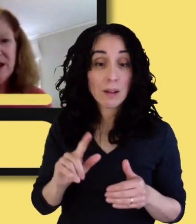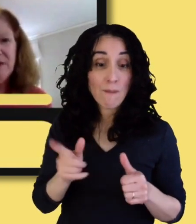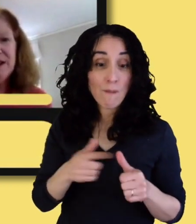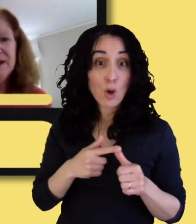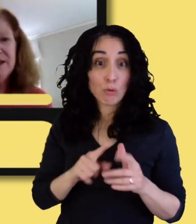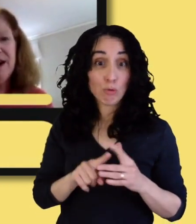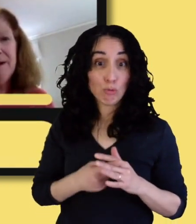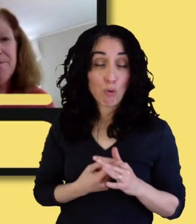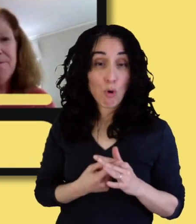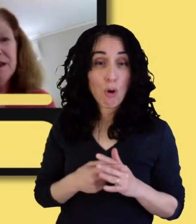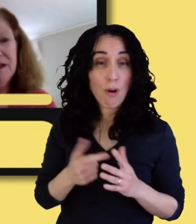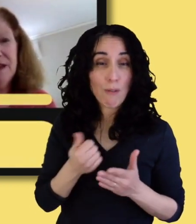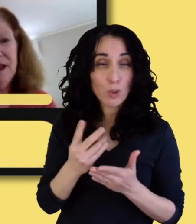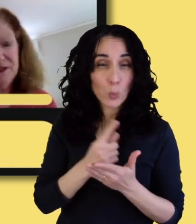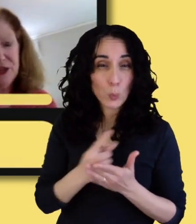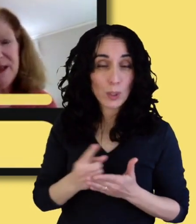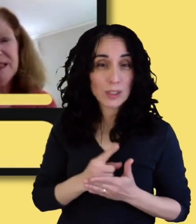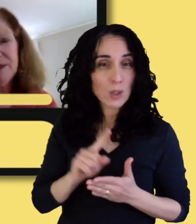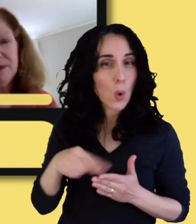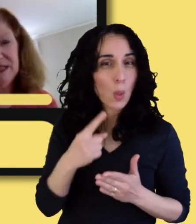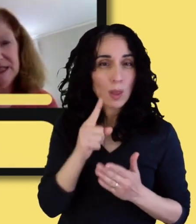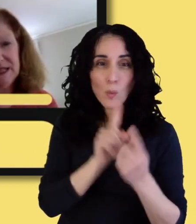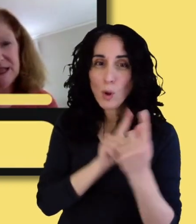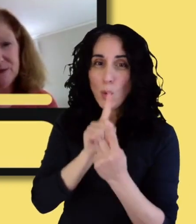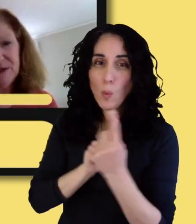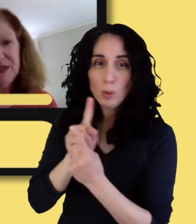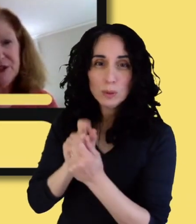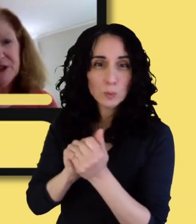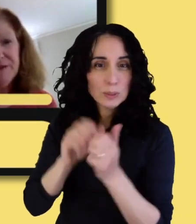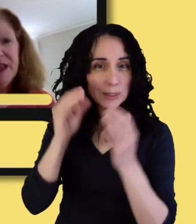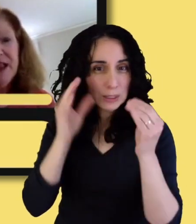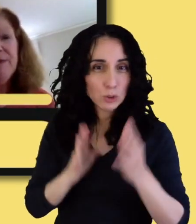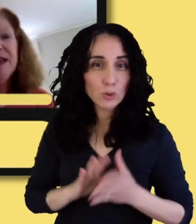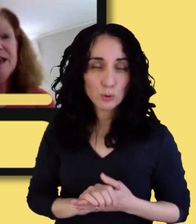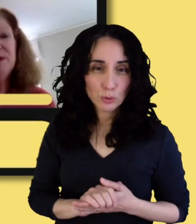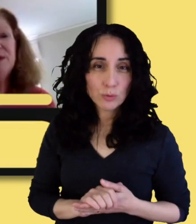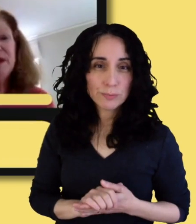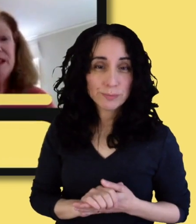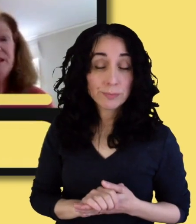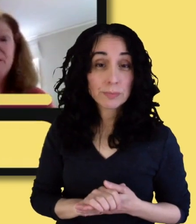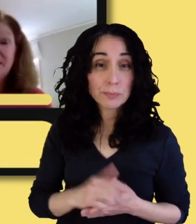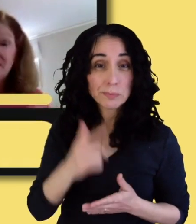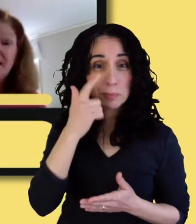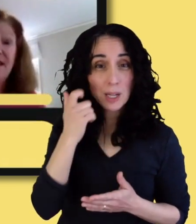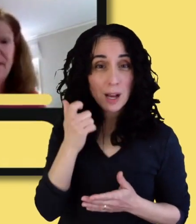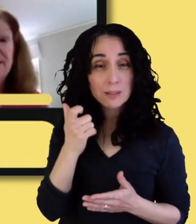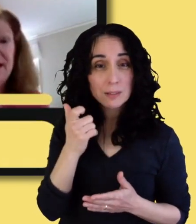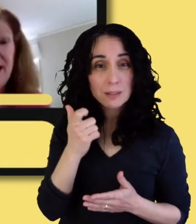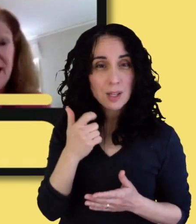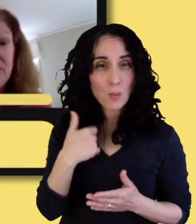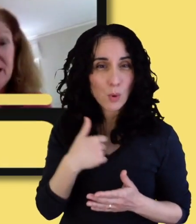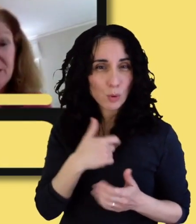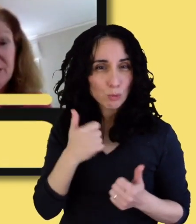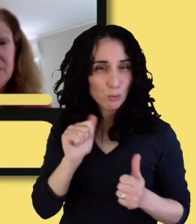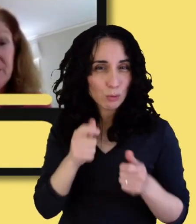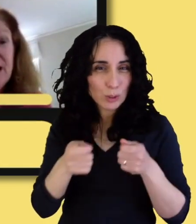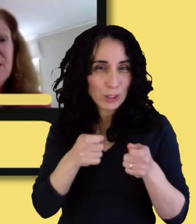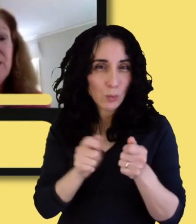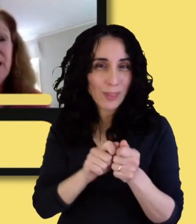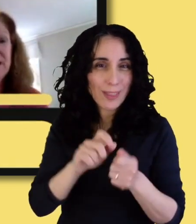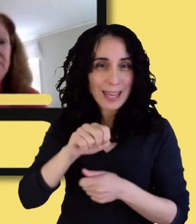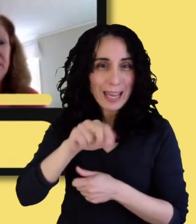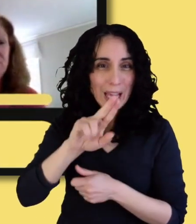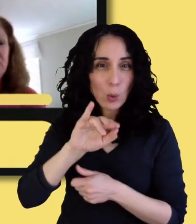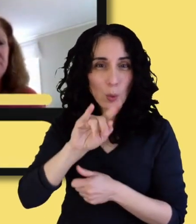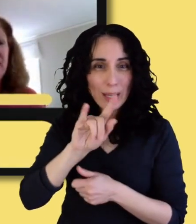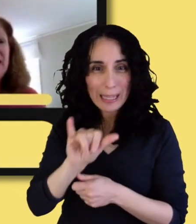just the one-on-one touch bases with the classroom teacher, because we really, once again, getting back to that equity issue,